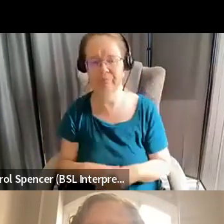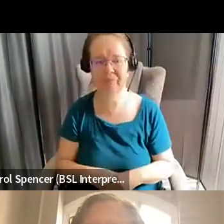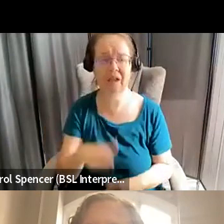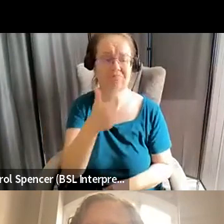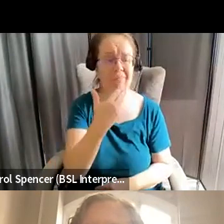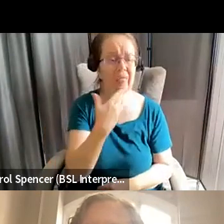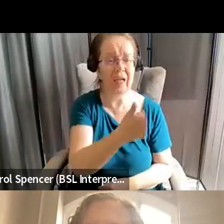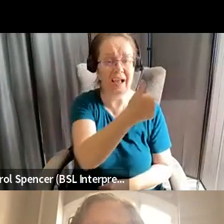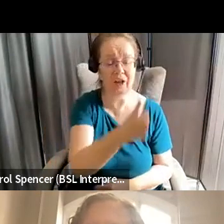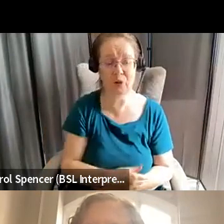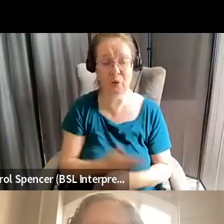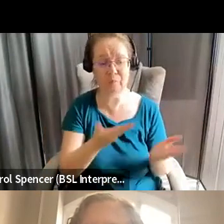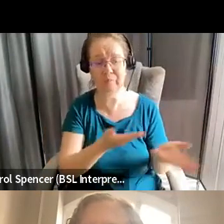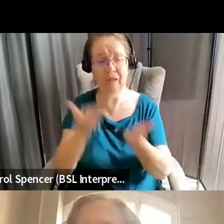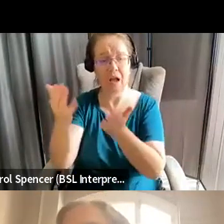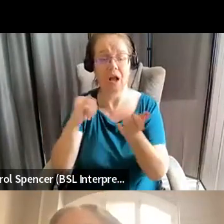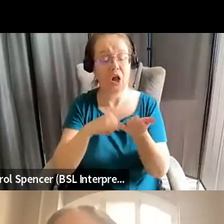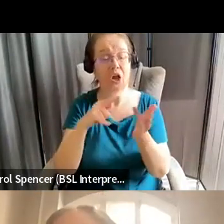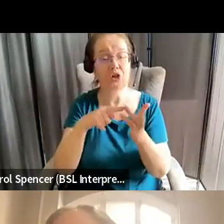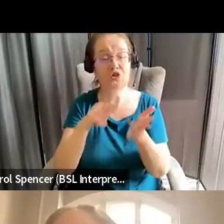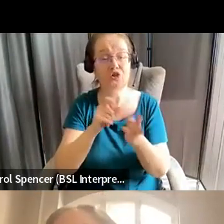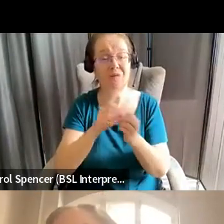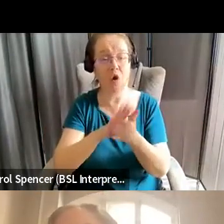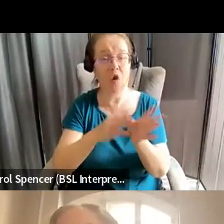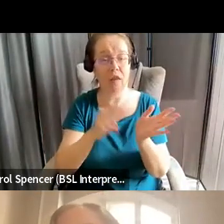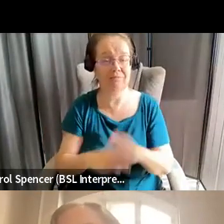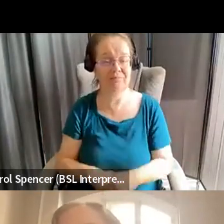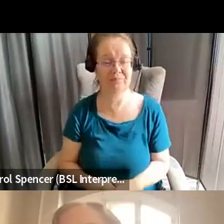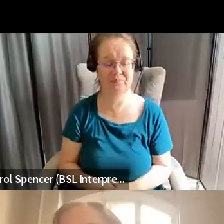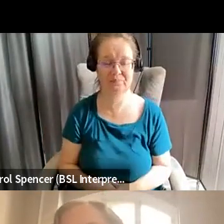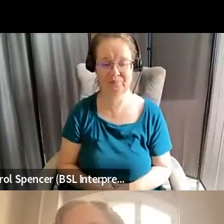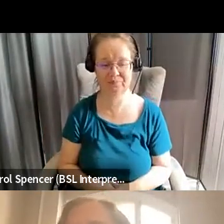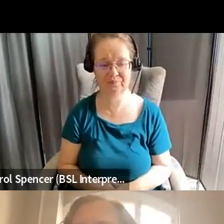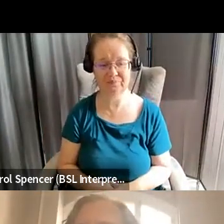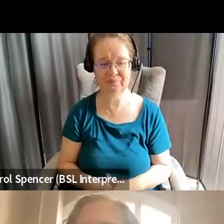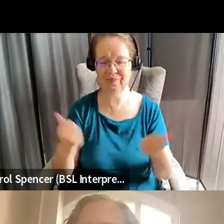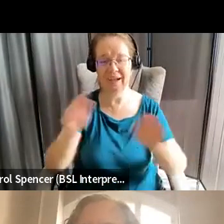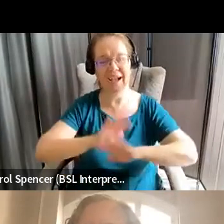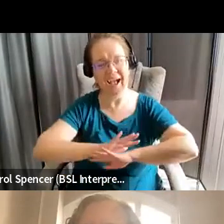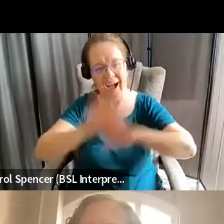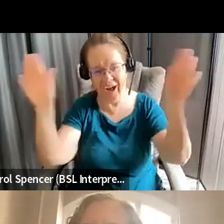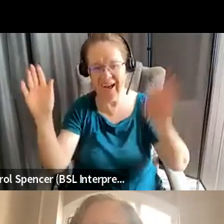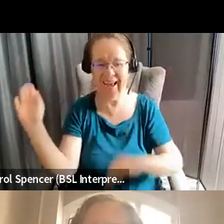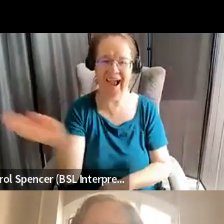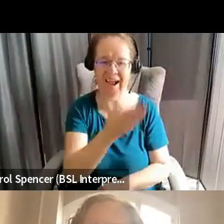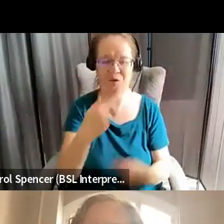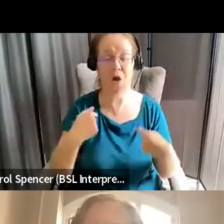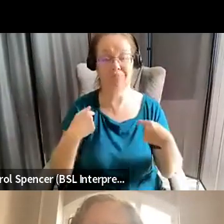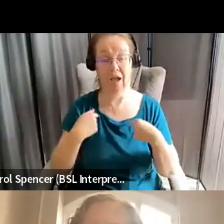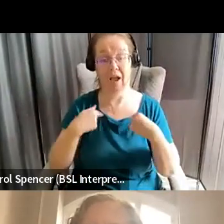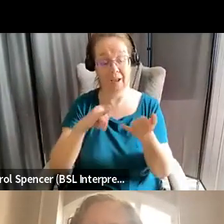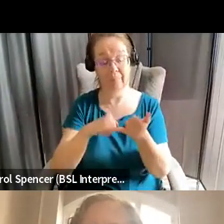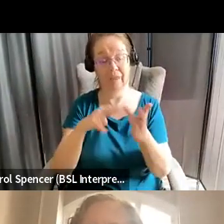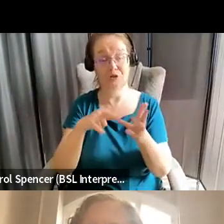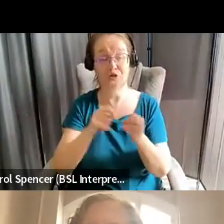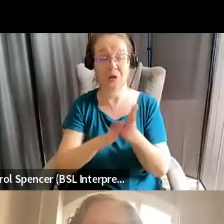Yahye. Over to you, Siobhan. Hello, hello everyone. So I'm Siobhan. I'm